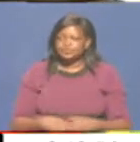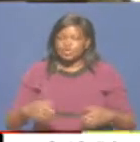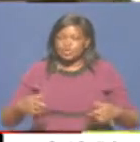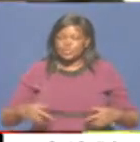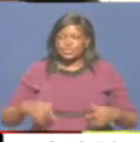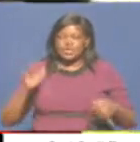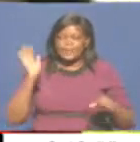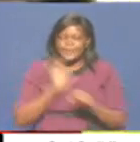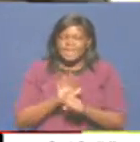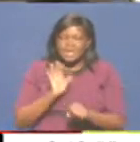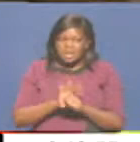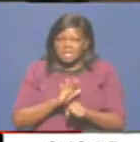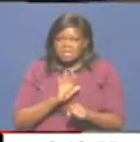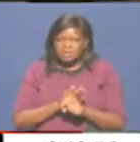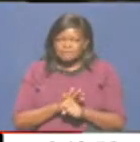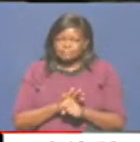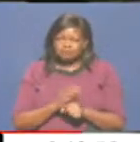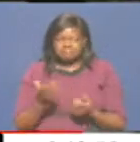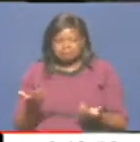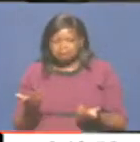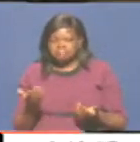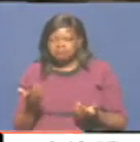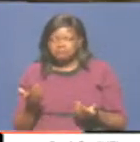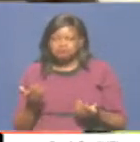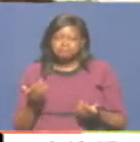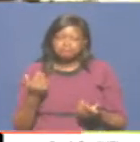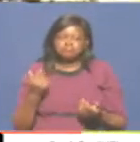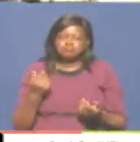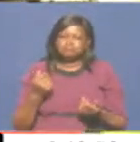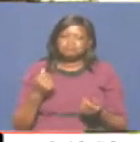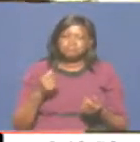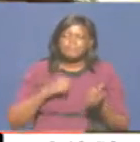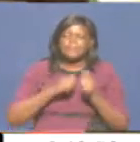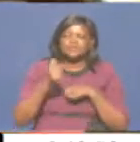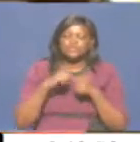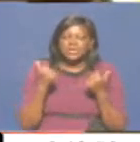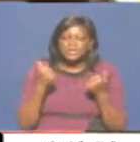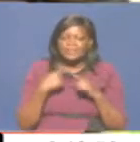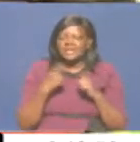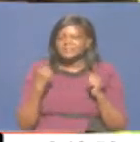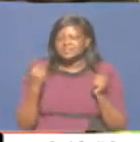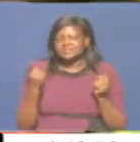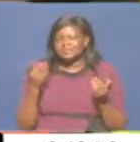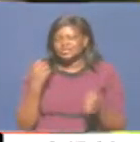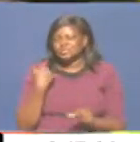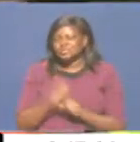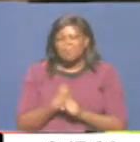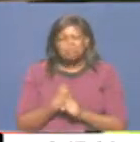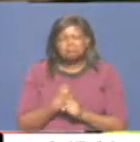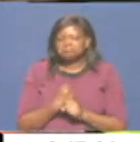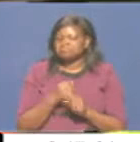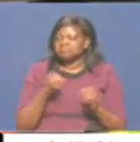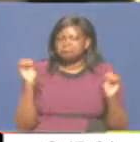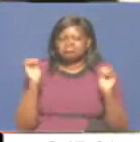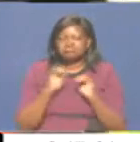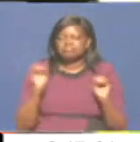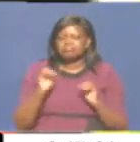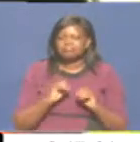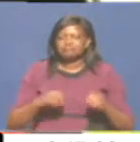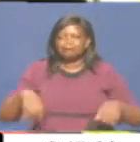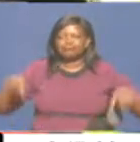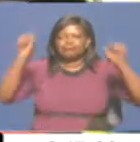wako wamehitimu ilhali ajira kwao haipo. Rais angazie